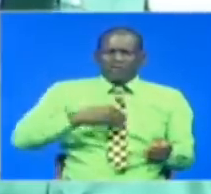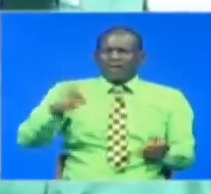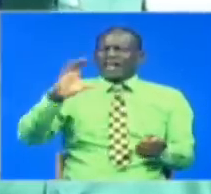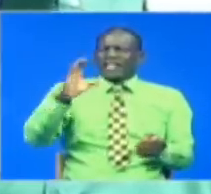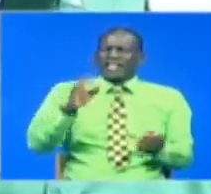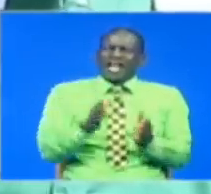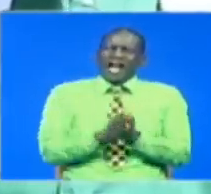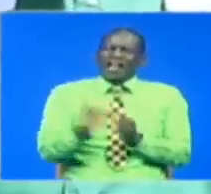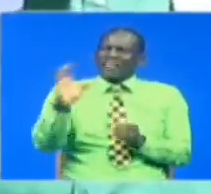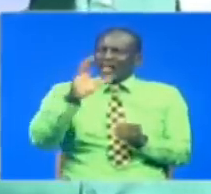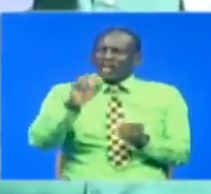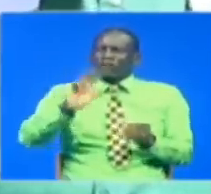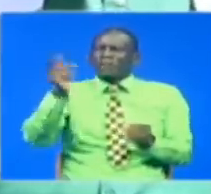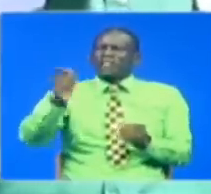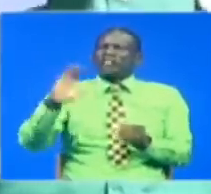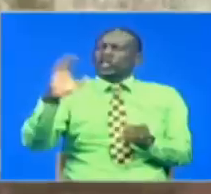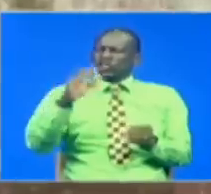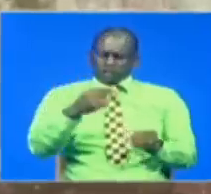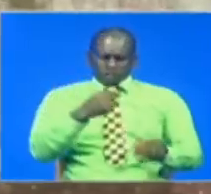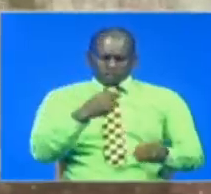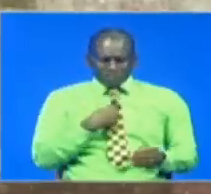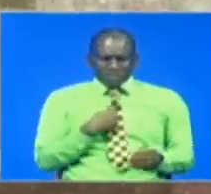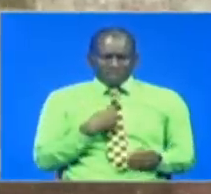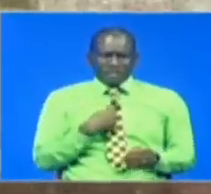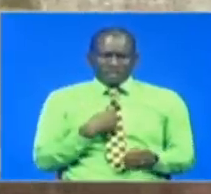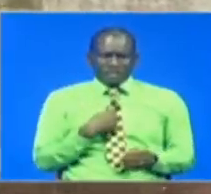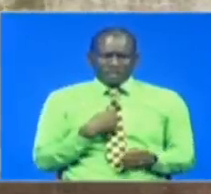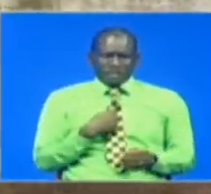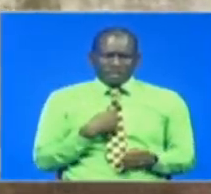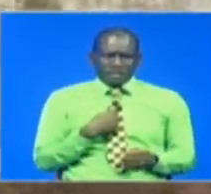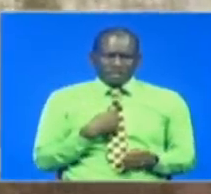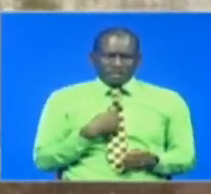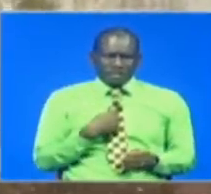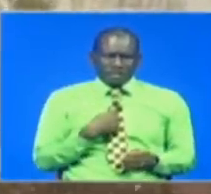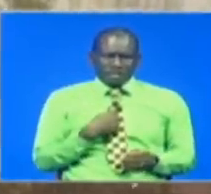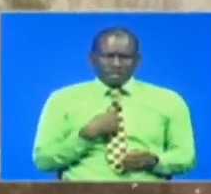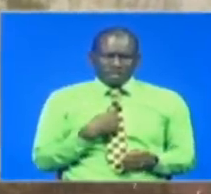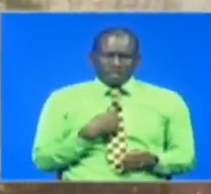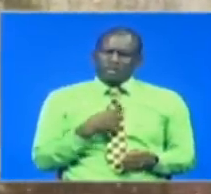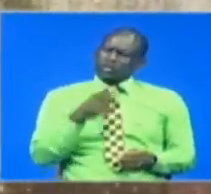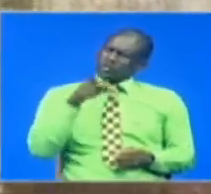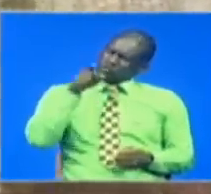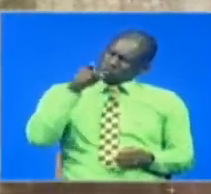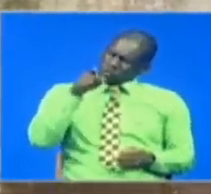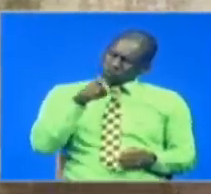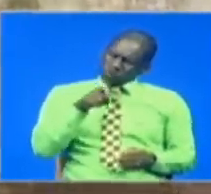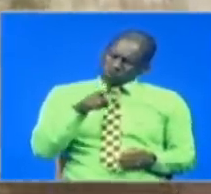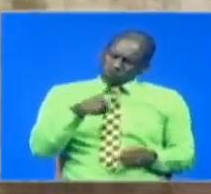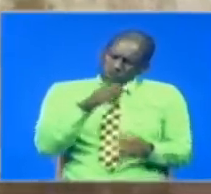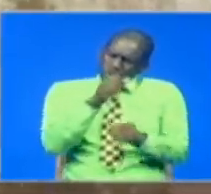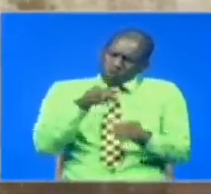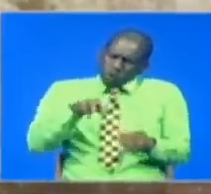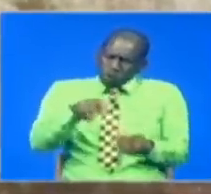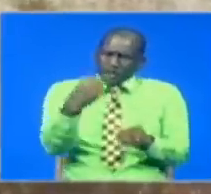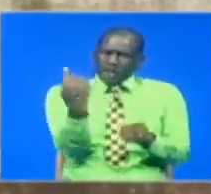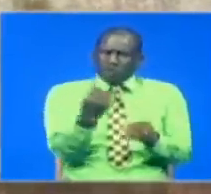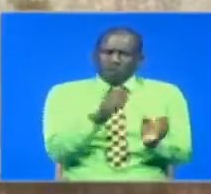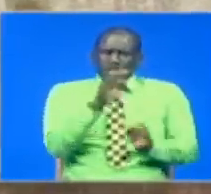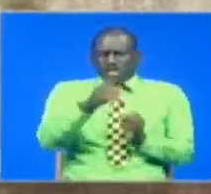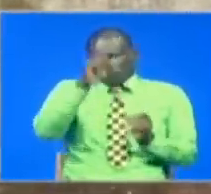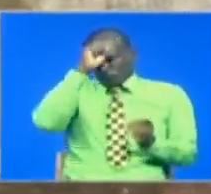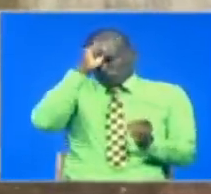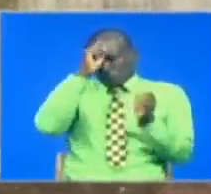the candidate is here speaking to you. Kalwale, you are walking alone. Kama wewe mjinga ulikuwa